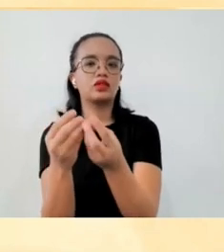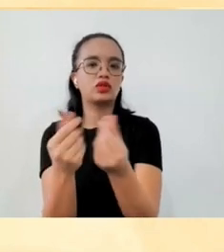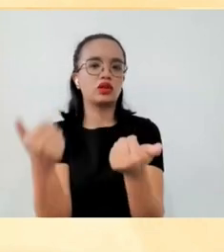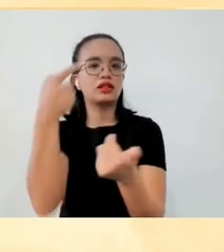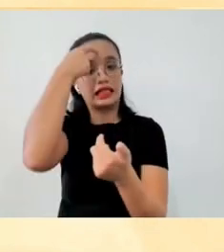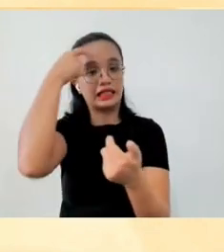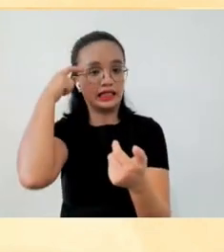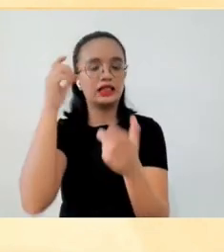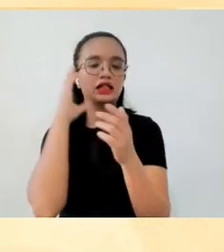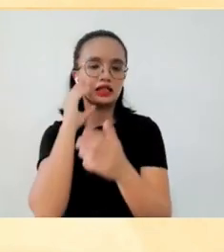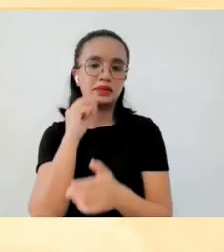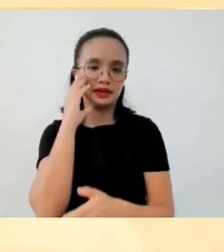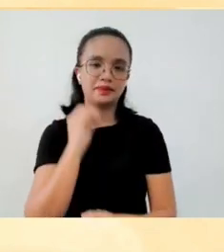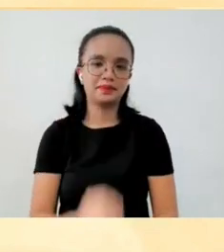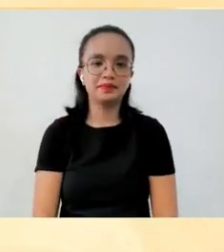experience.